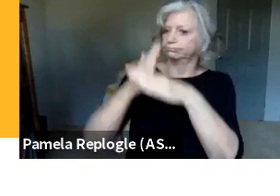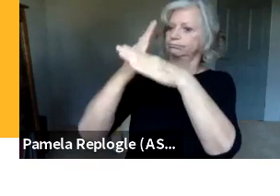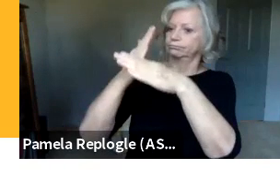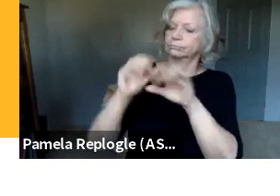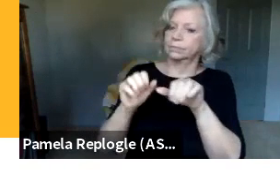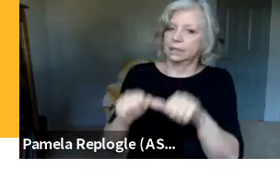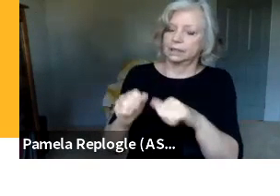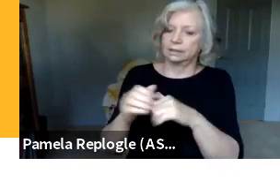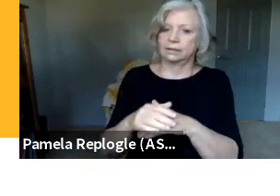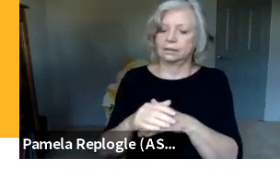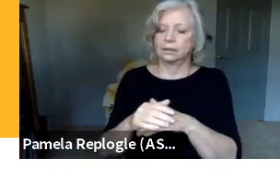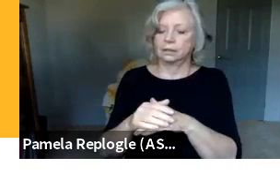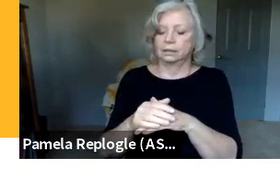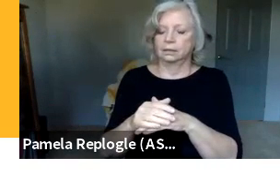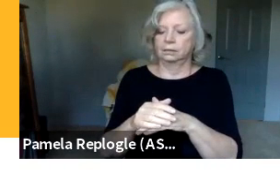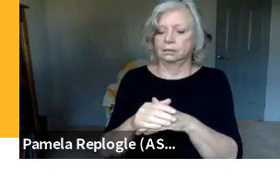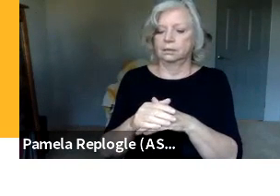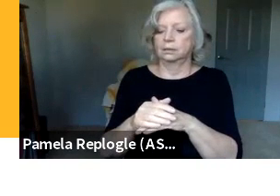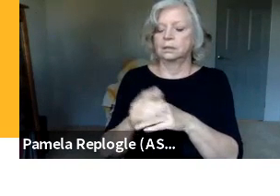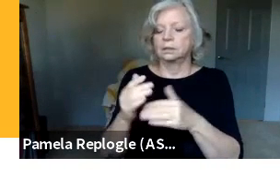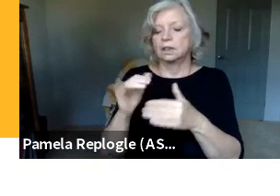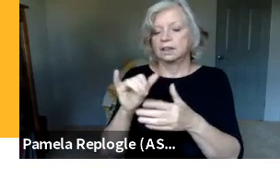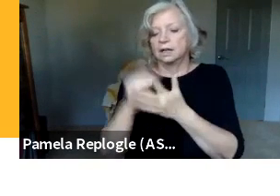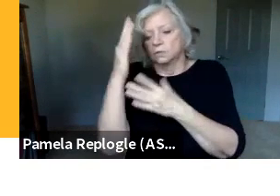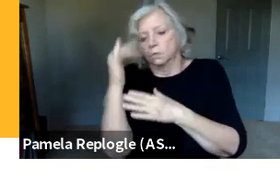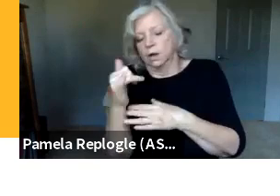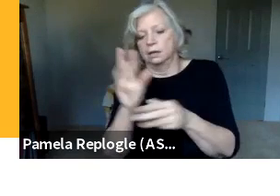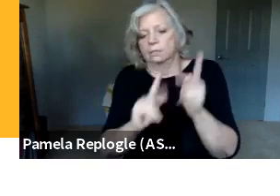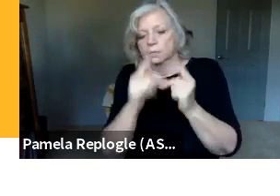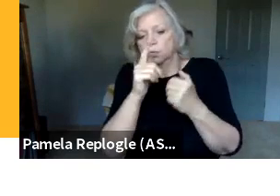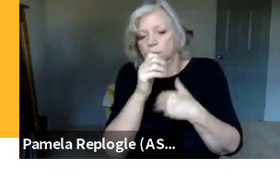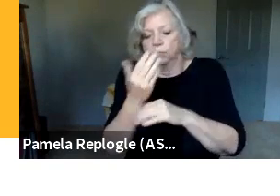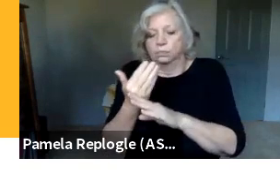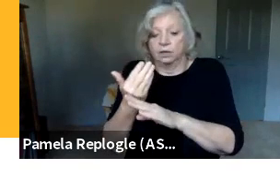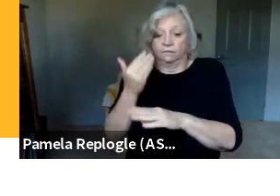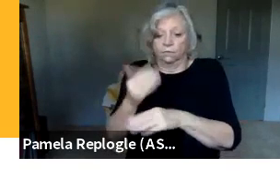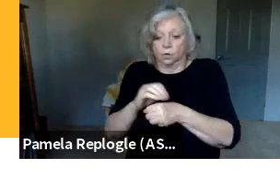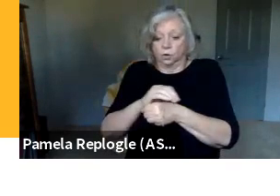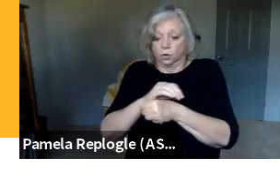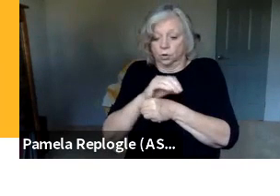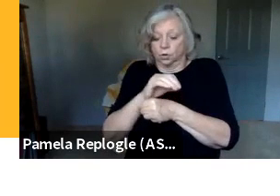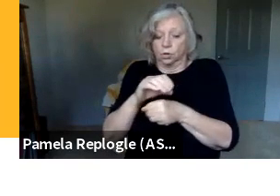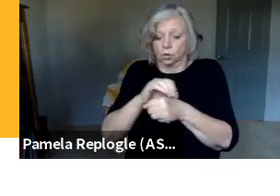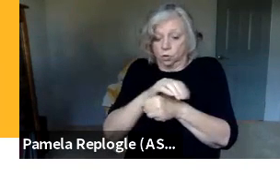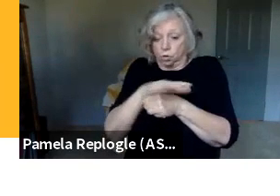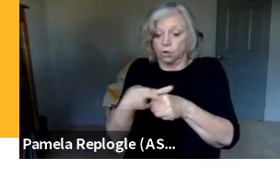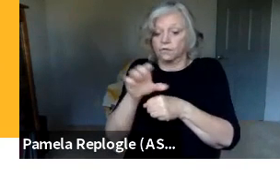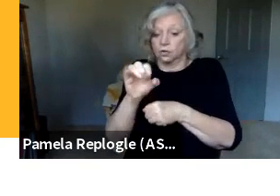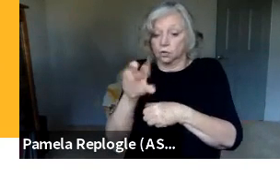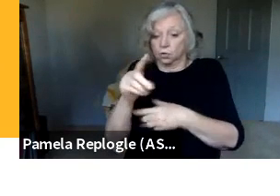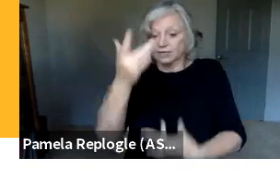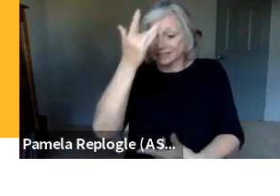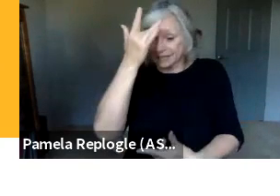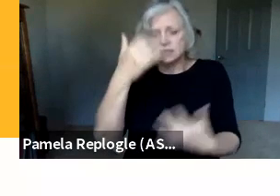actually stronger on average. And that's why people who have previously had COVID are still recommended to get the vaccine.